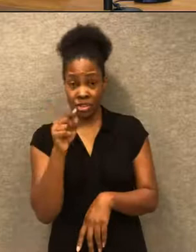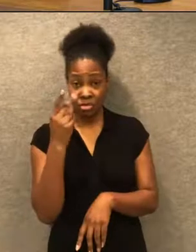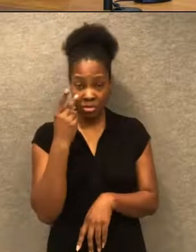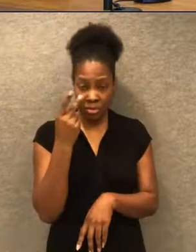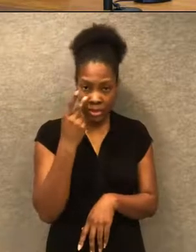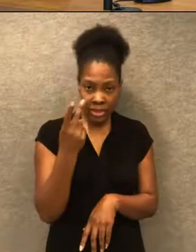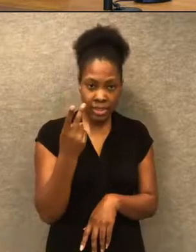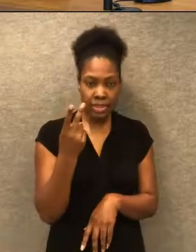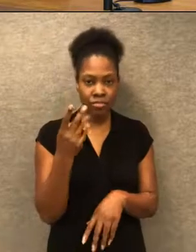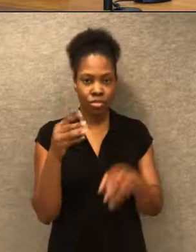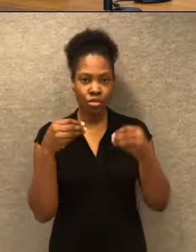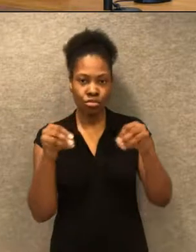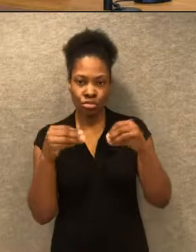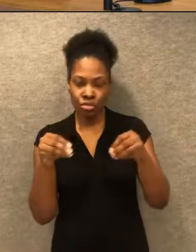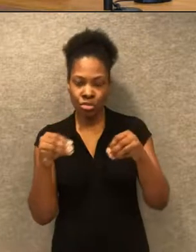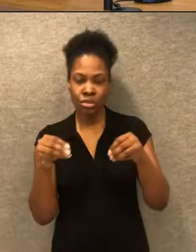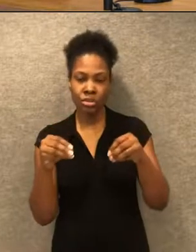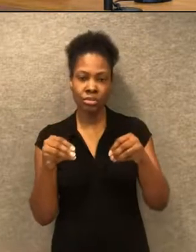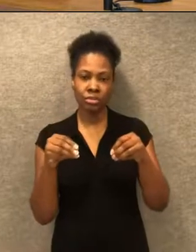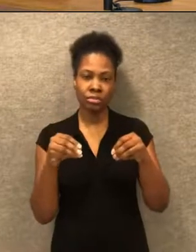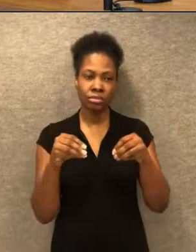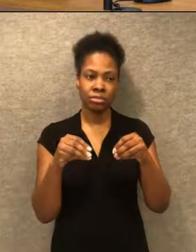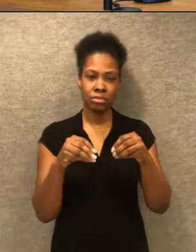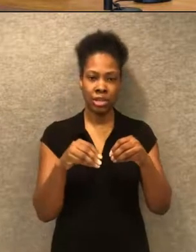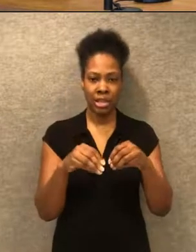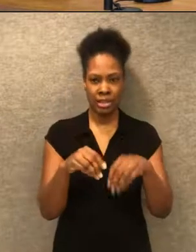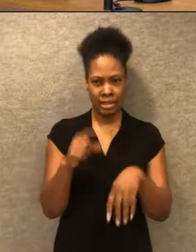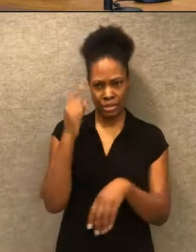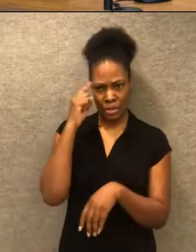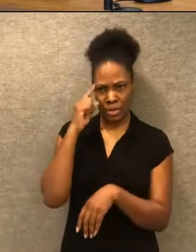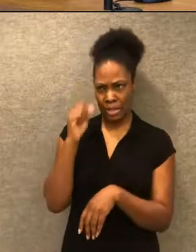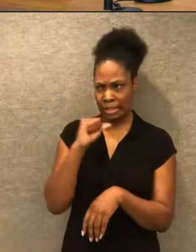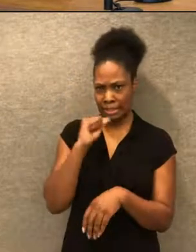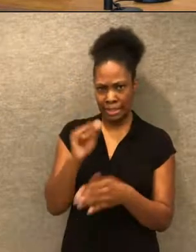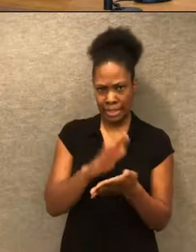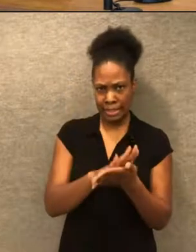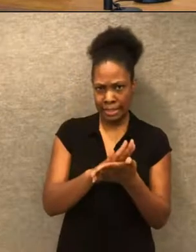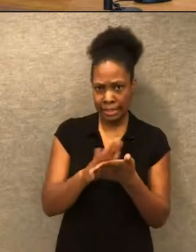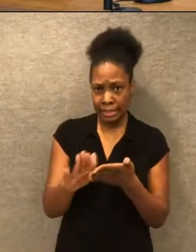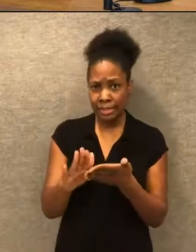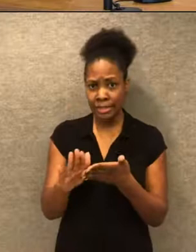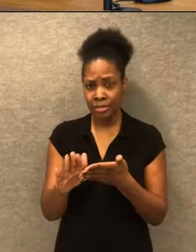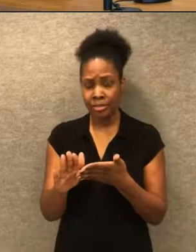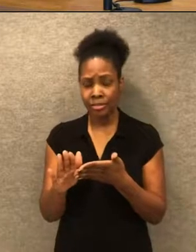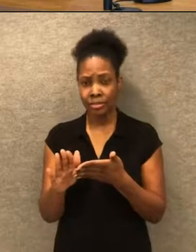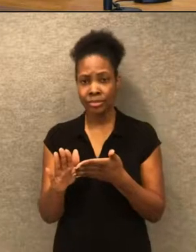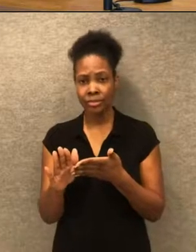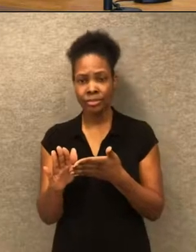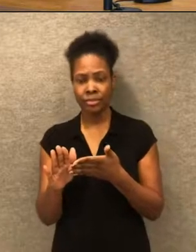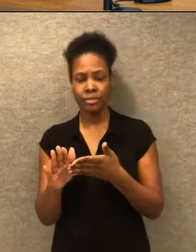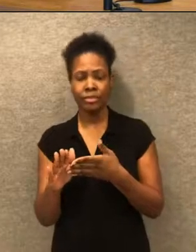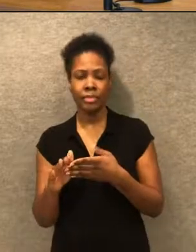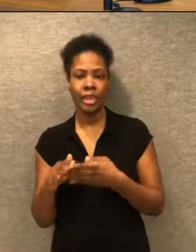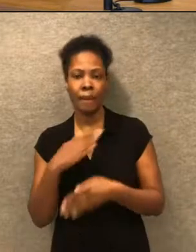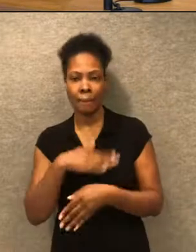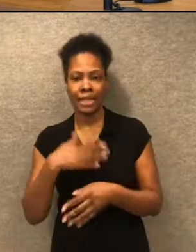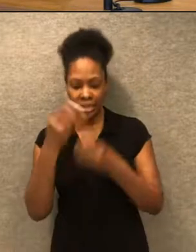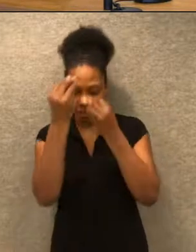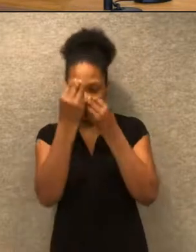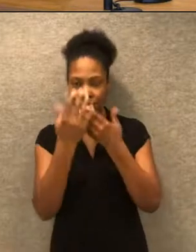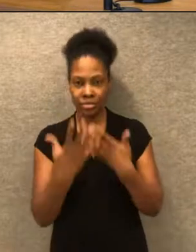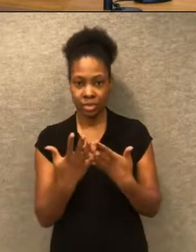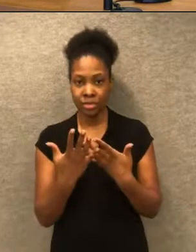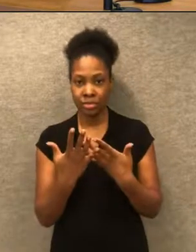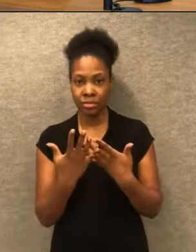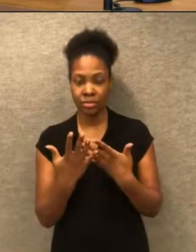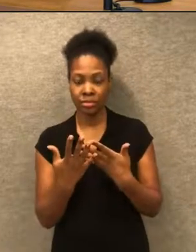across any establishments that you do not believe are adhering to the general health and safety standards, or you feel as though